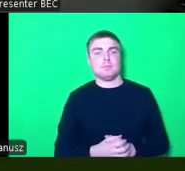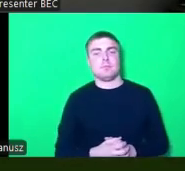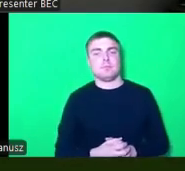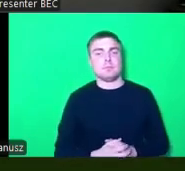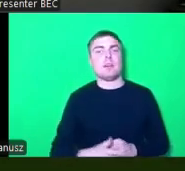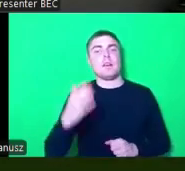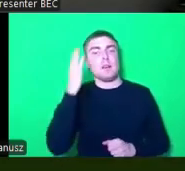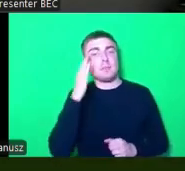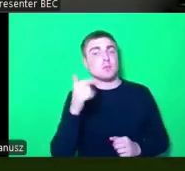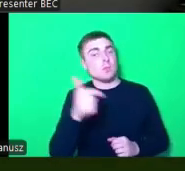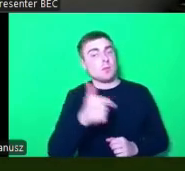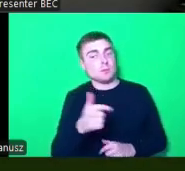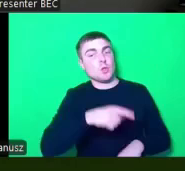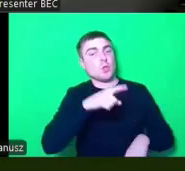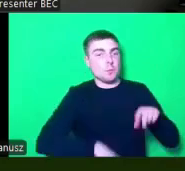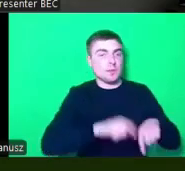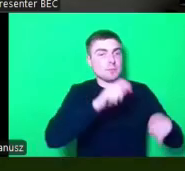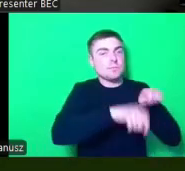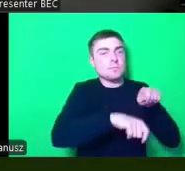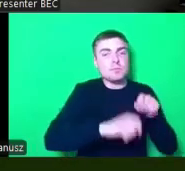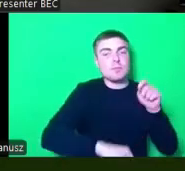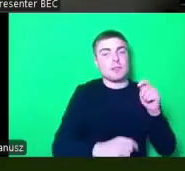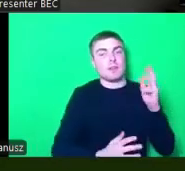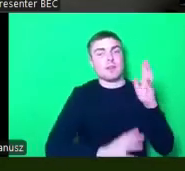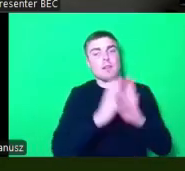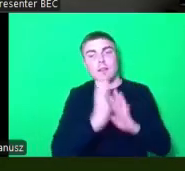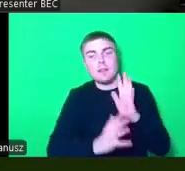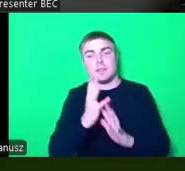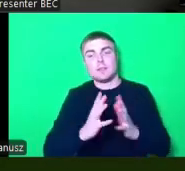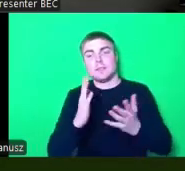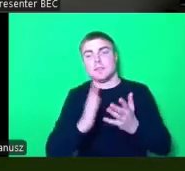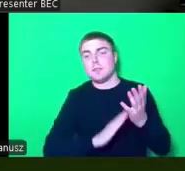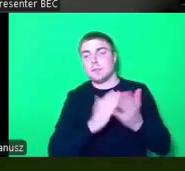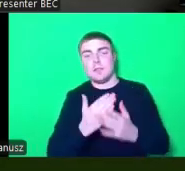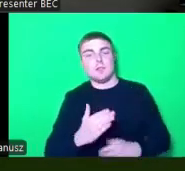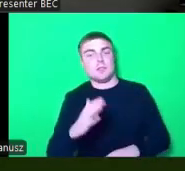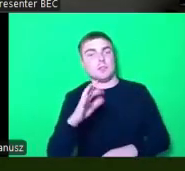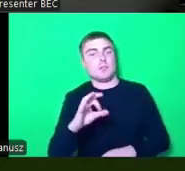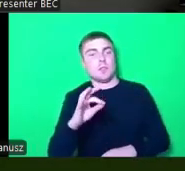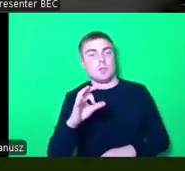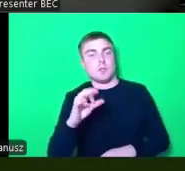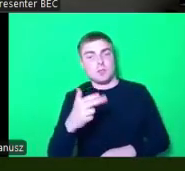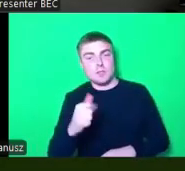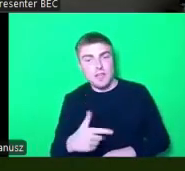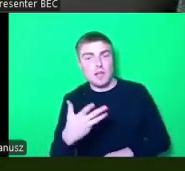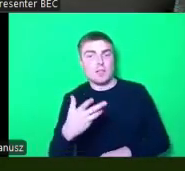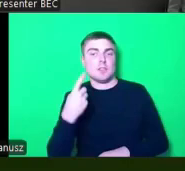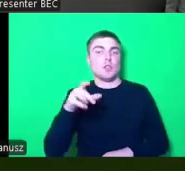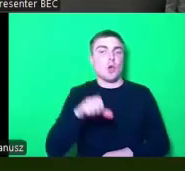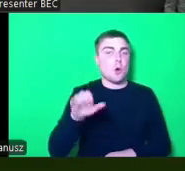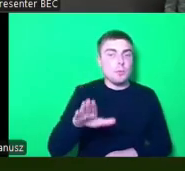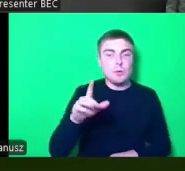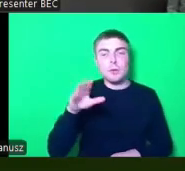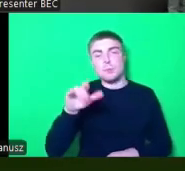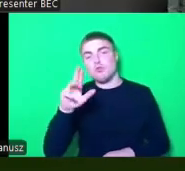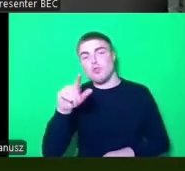of pine with some admixture of oaks and birch. It's on the sandy region in Belgium. So